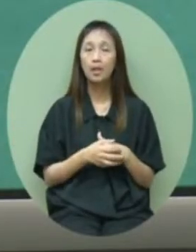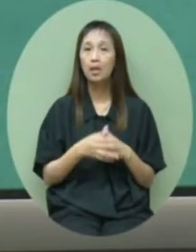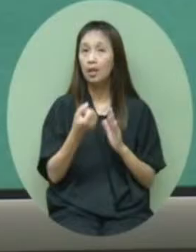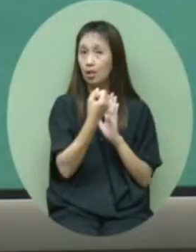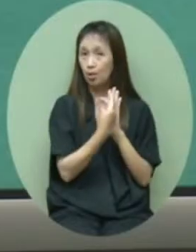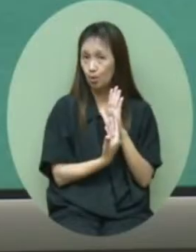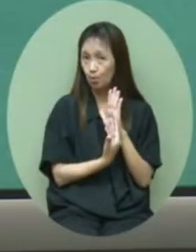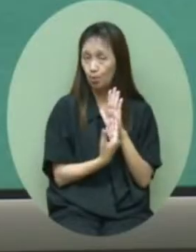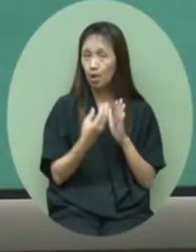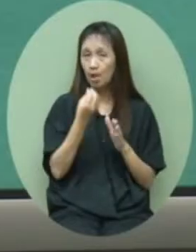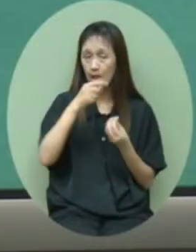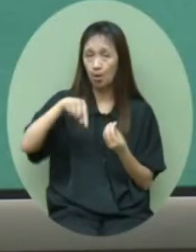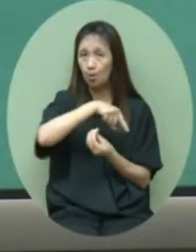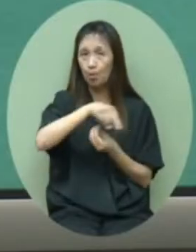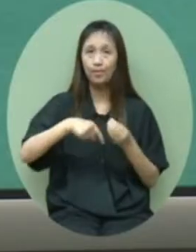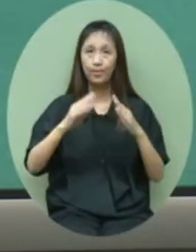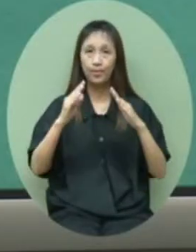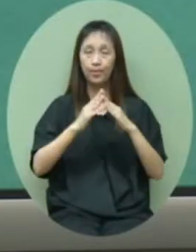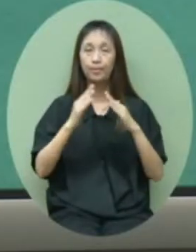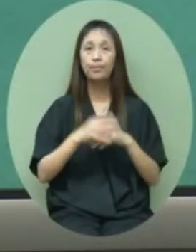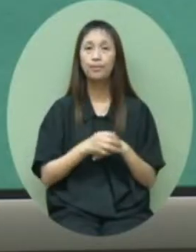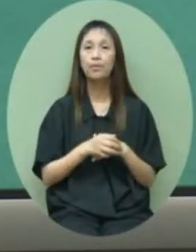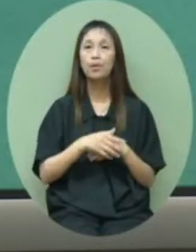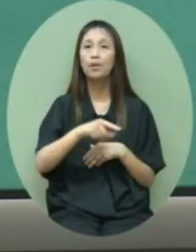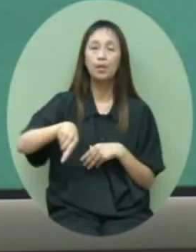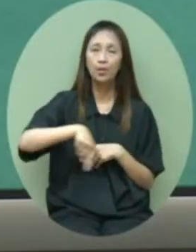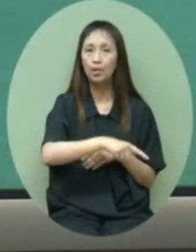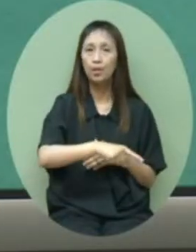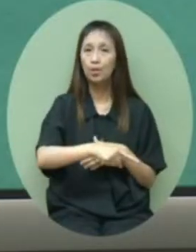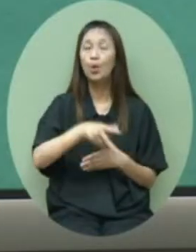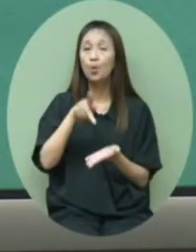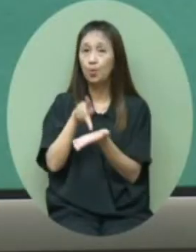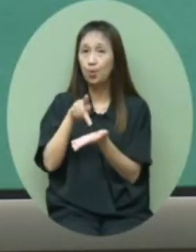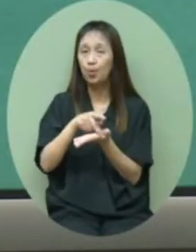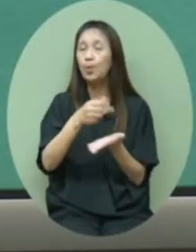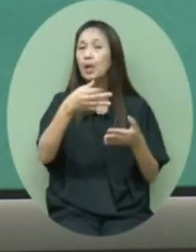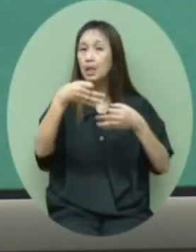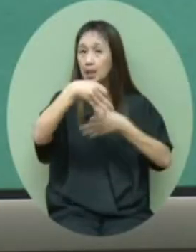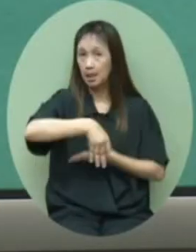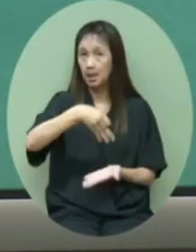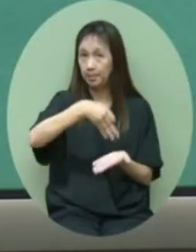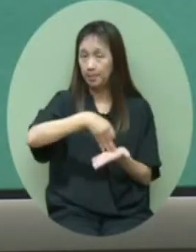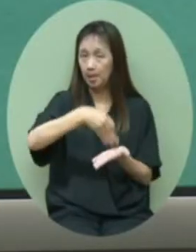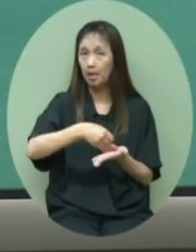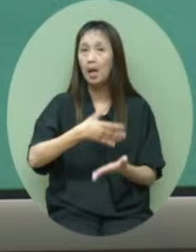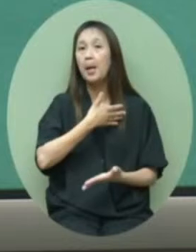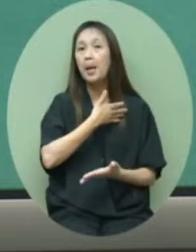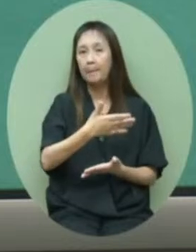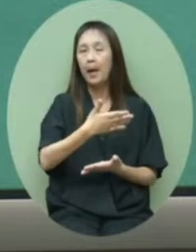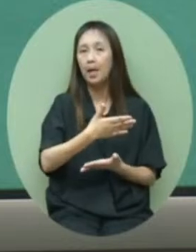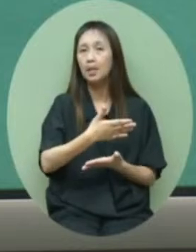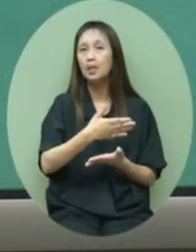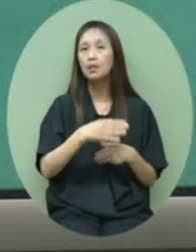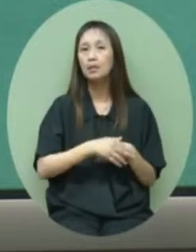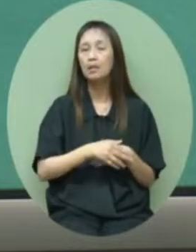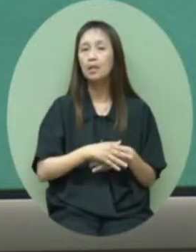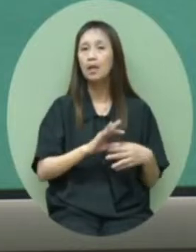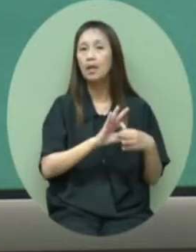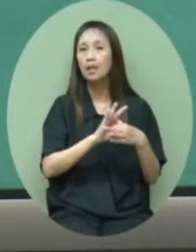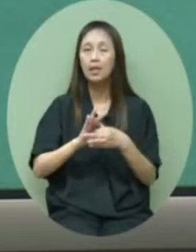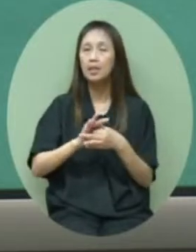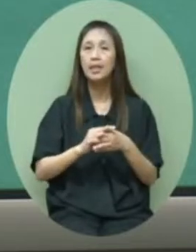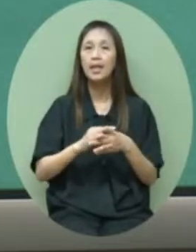In processing these new applications, the FEHD will act in accordance with the law. And likewise, in